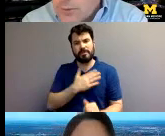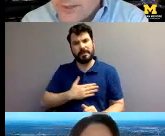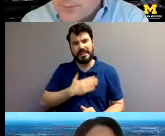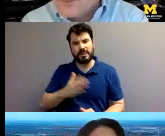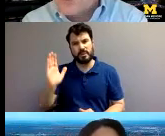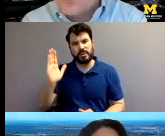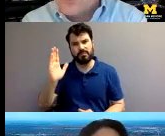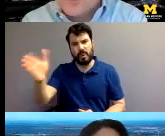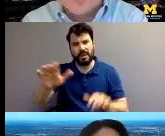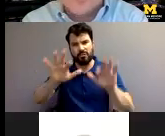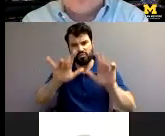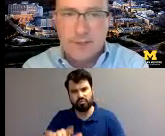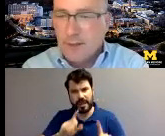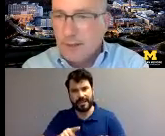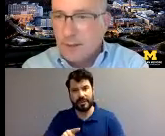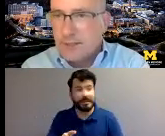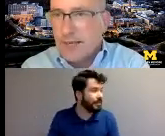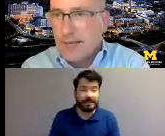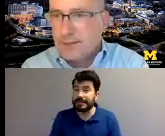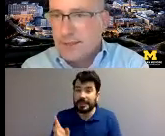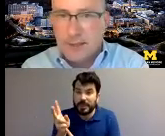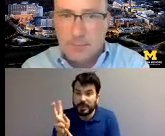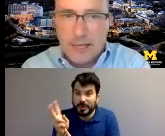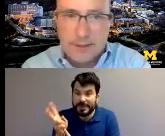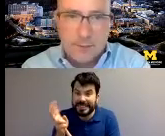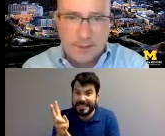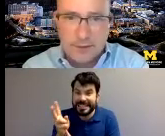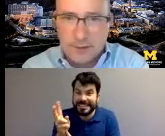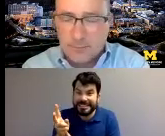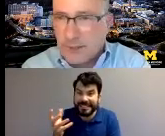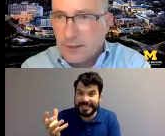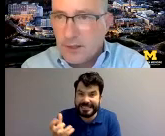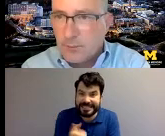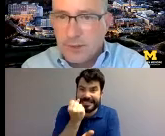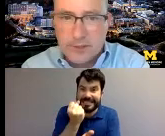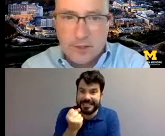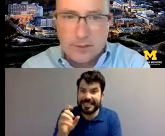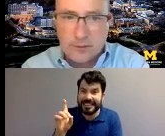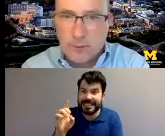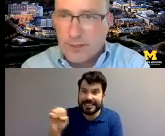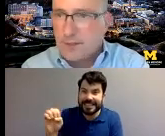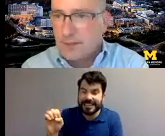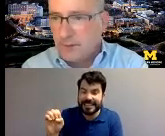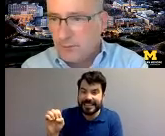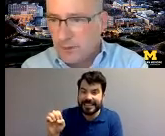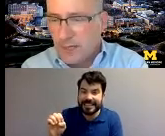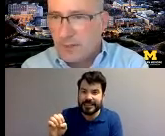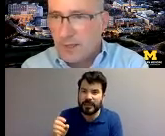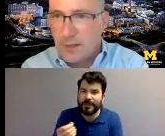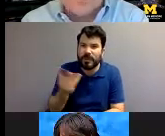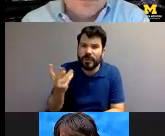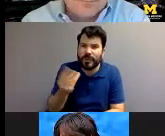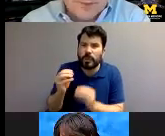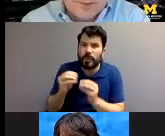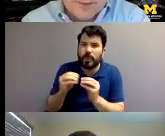to squeeze with just 2 minutes left. Let me just ask Dee to come back in. I want to get a couple HR questions in before the top of